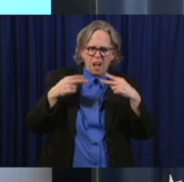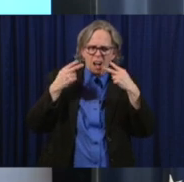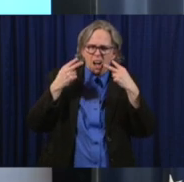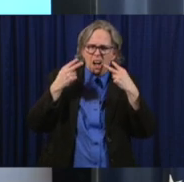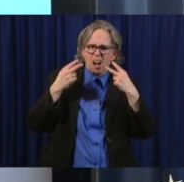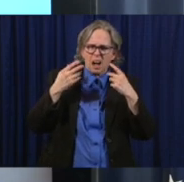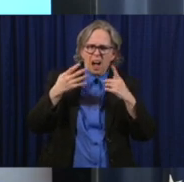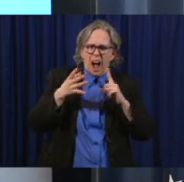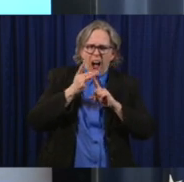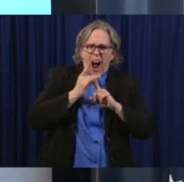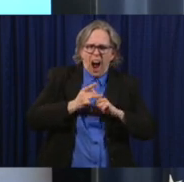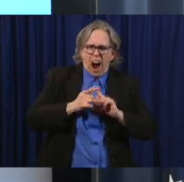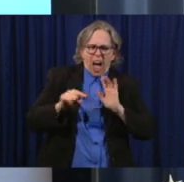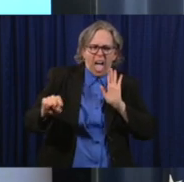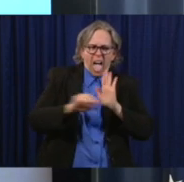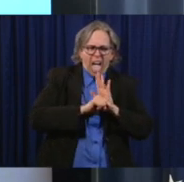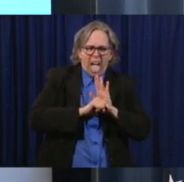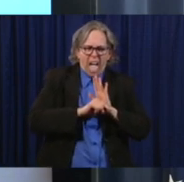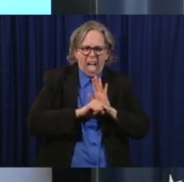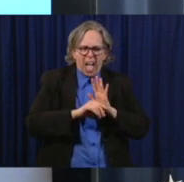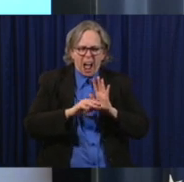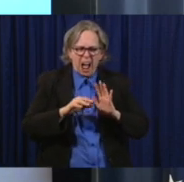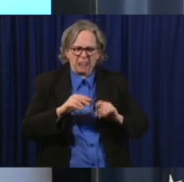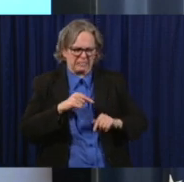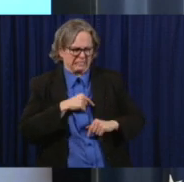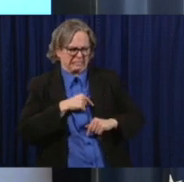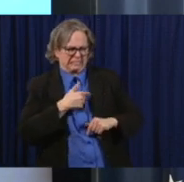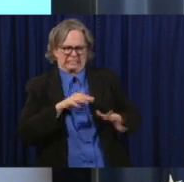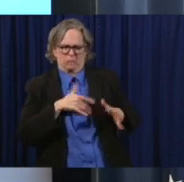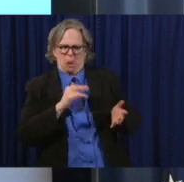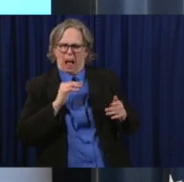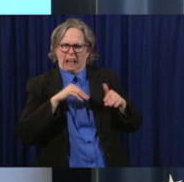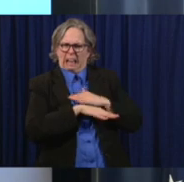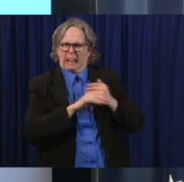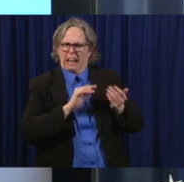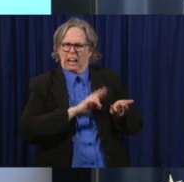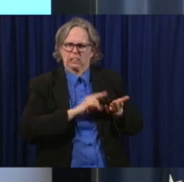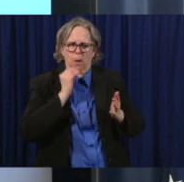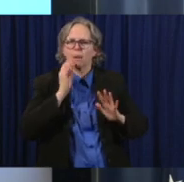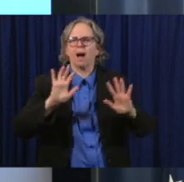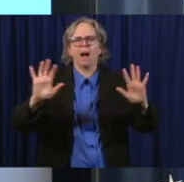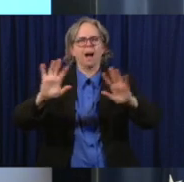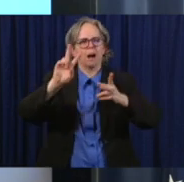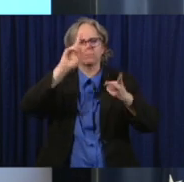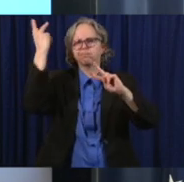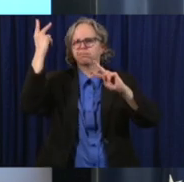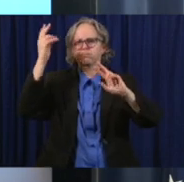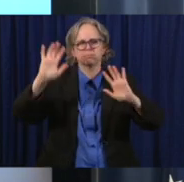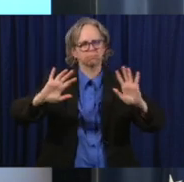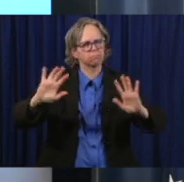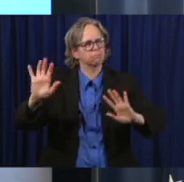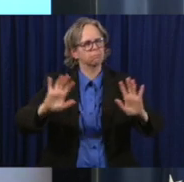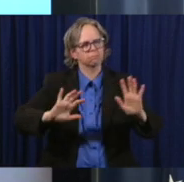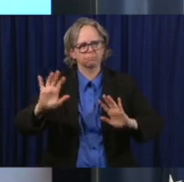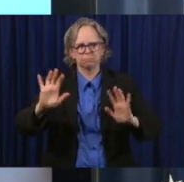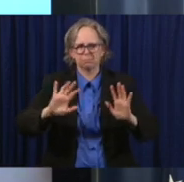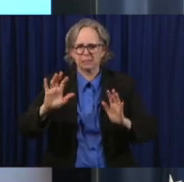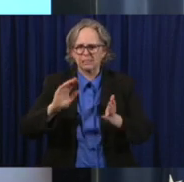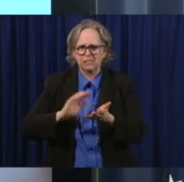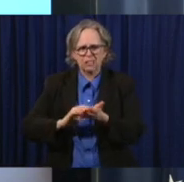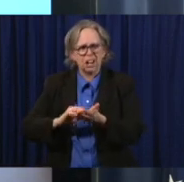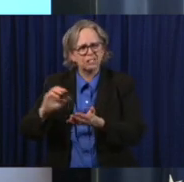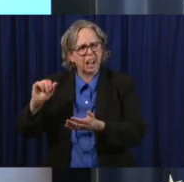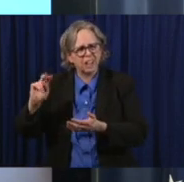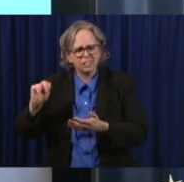of care in my facility. And I want to just underscore what Dr. Acton said. Many, many times we find